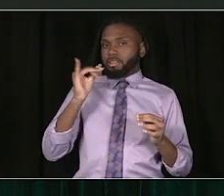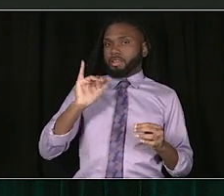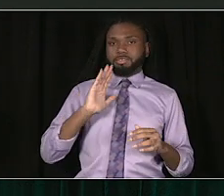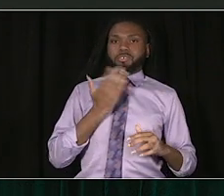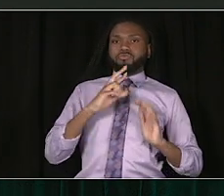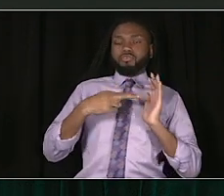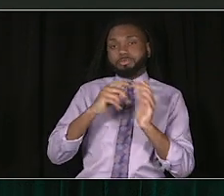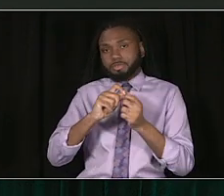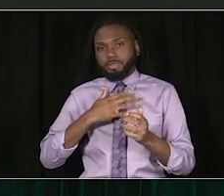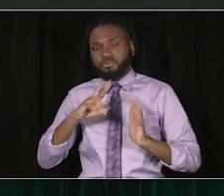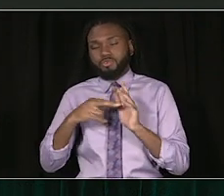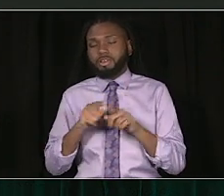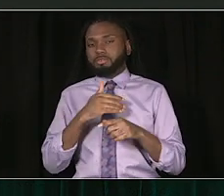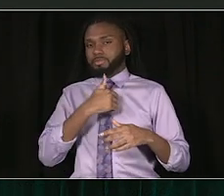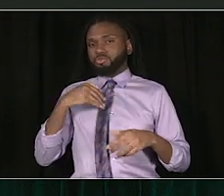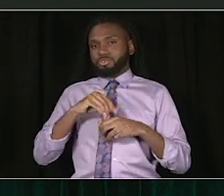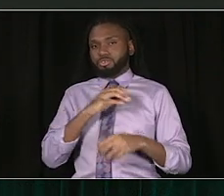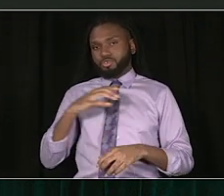role as a member of Congress as well.